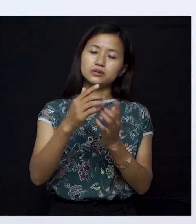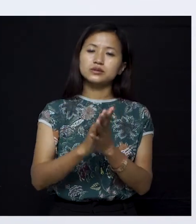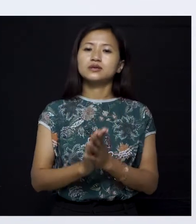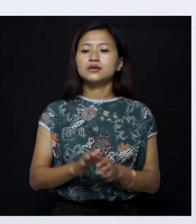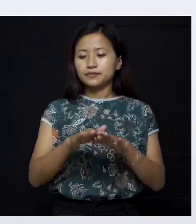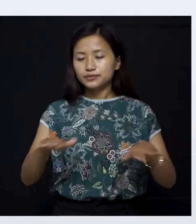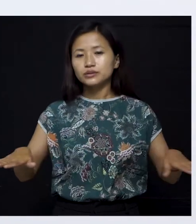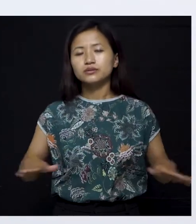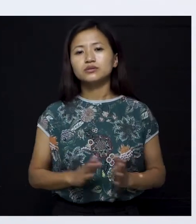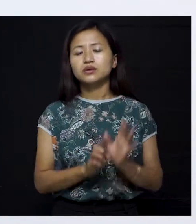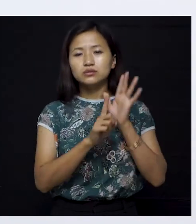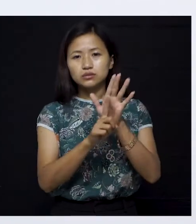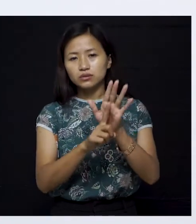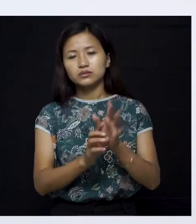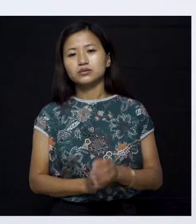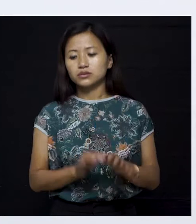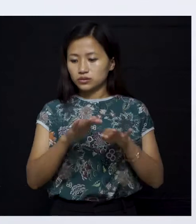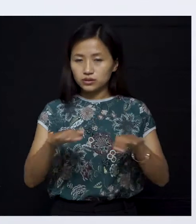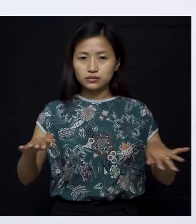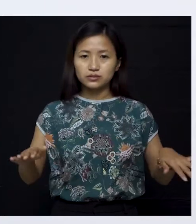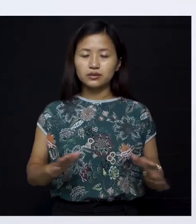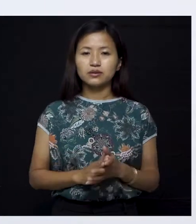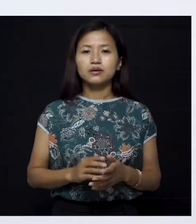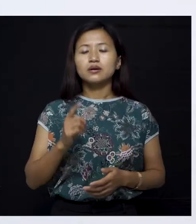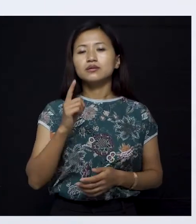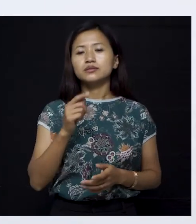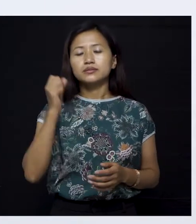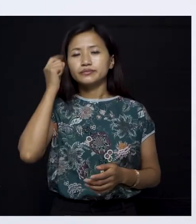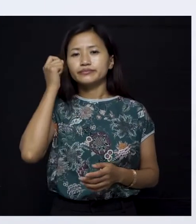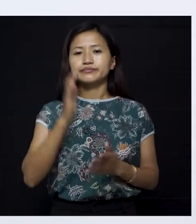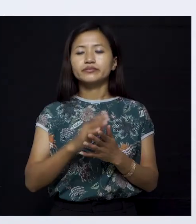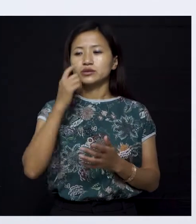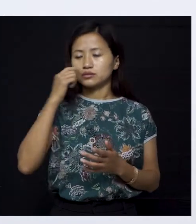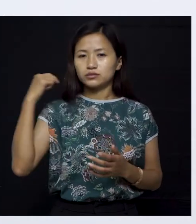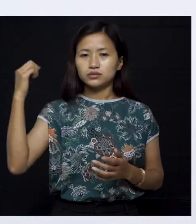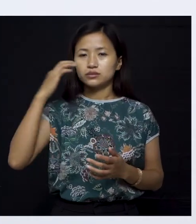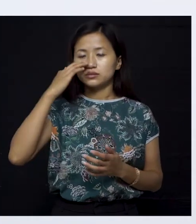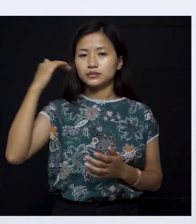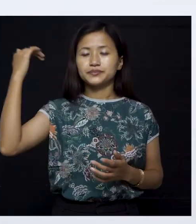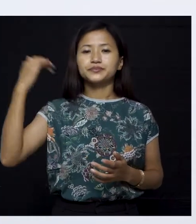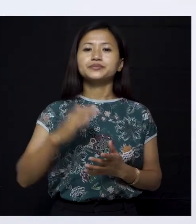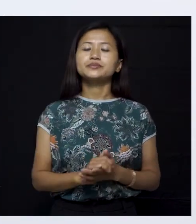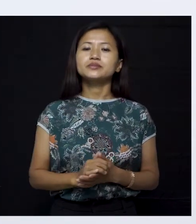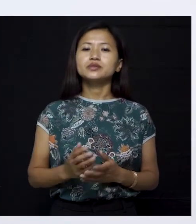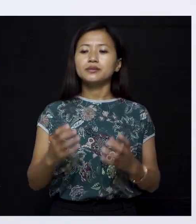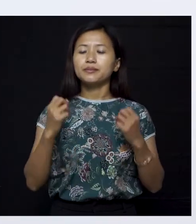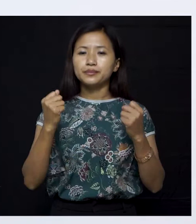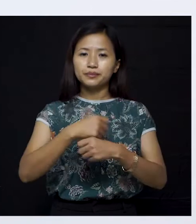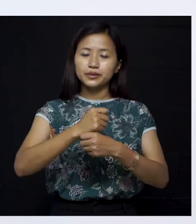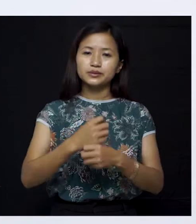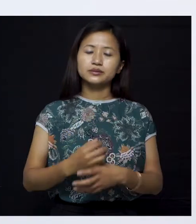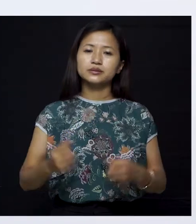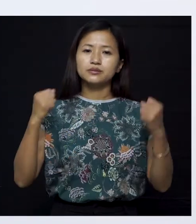scold you. You have to understand this, okay? It's not that Kathleen and Nora did not understand, but they are just trying to make the mother strong, proving